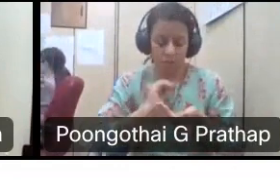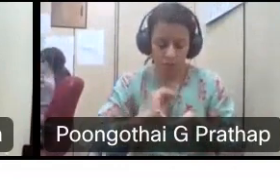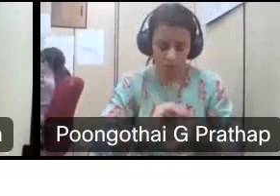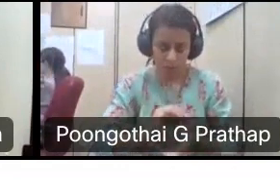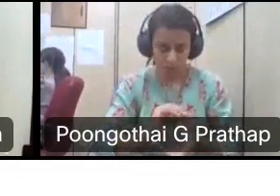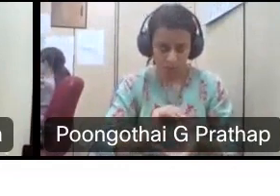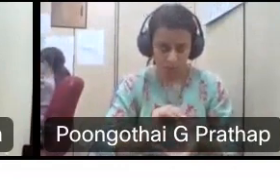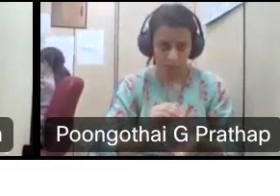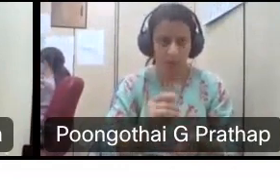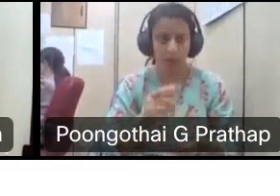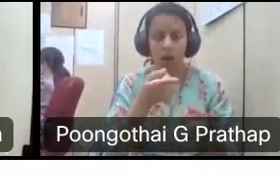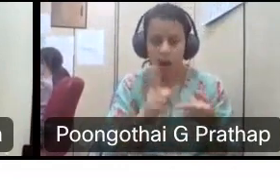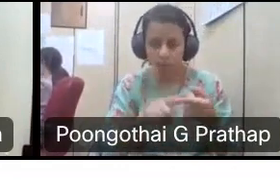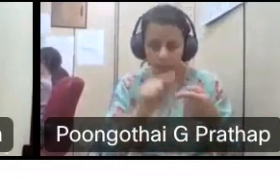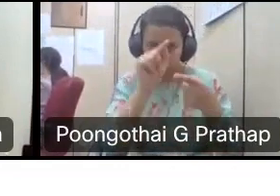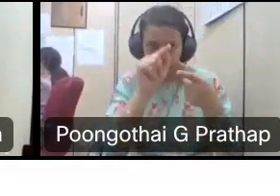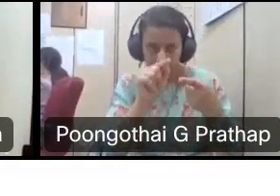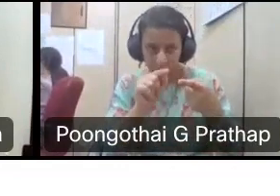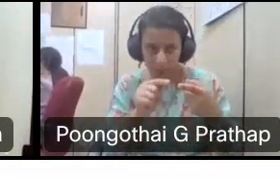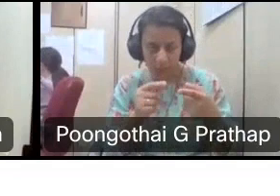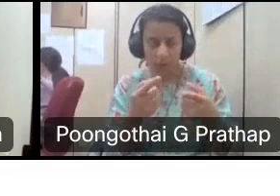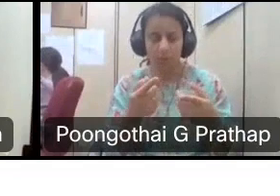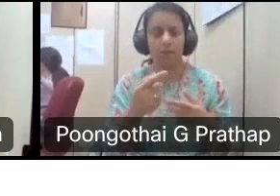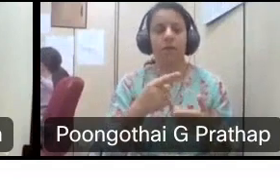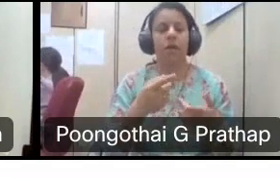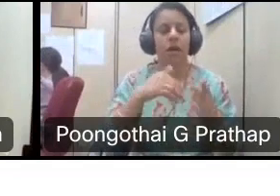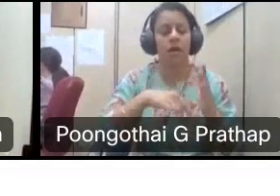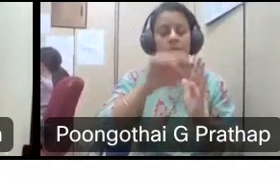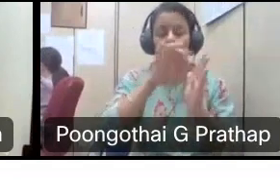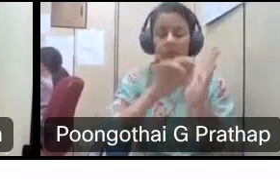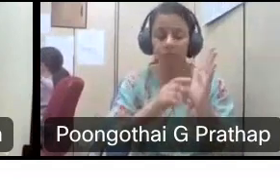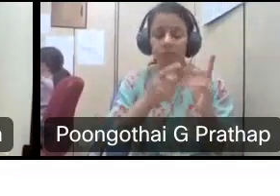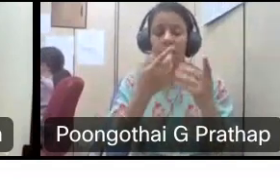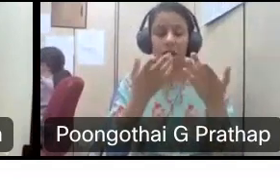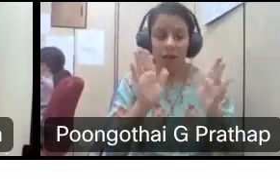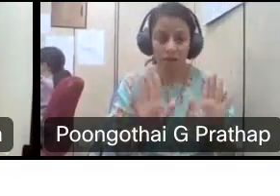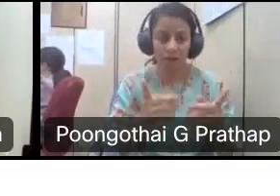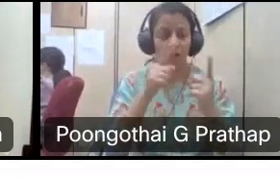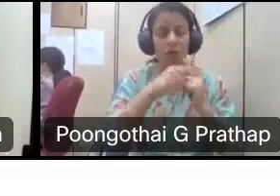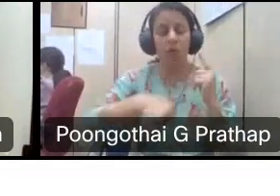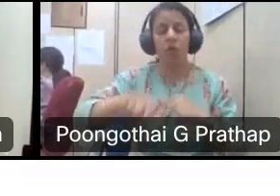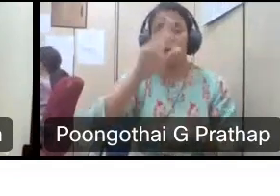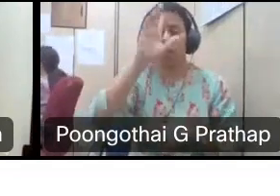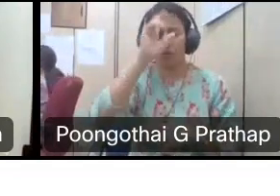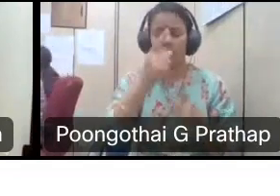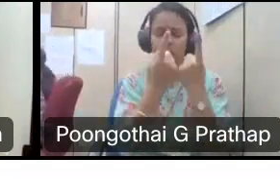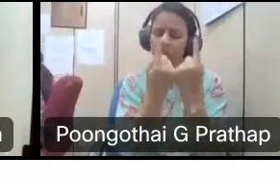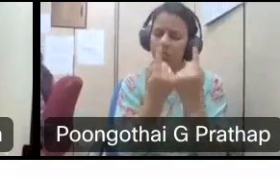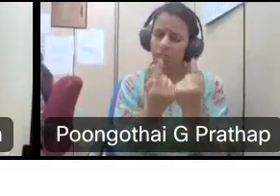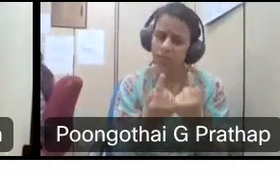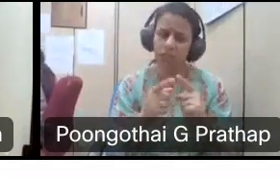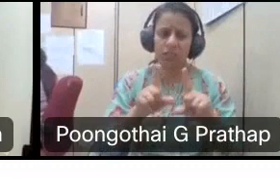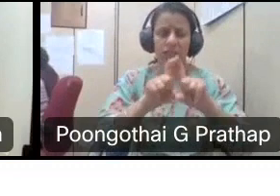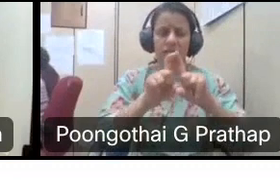these features and diagnosed as a trisomy 21, one should always analyze all the system, because